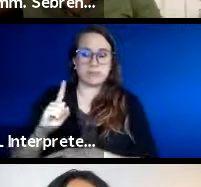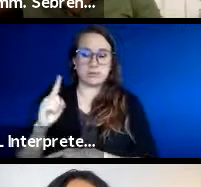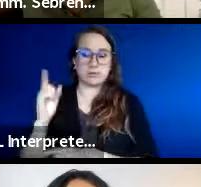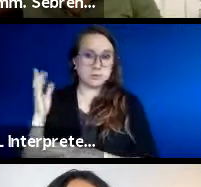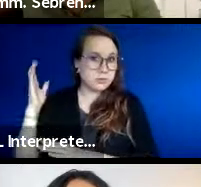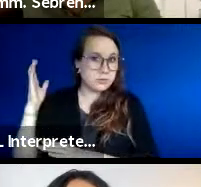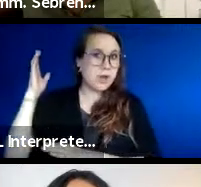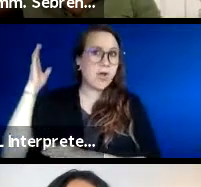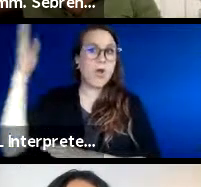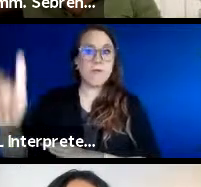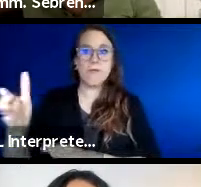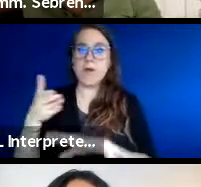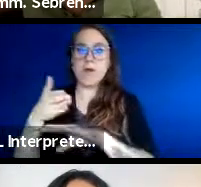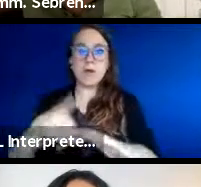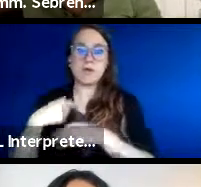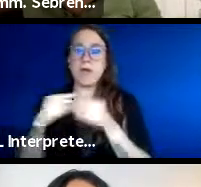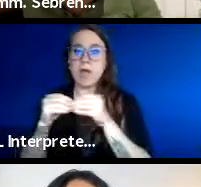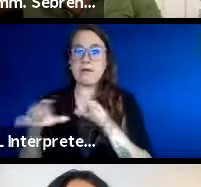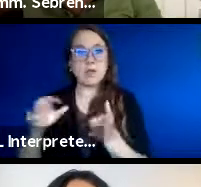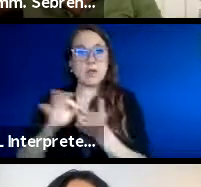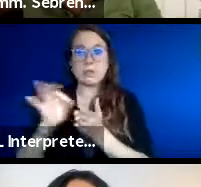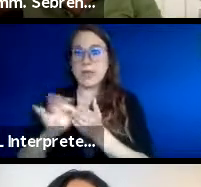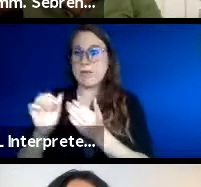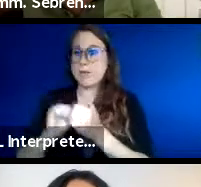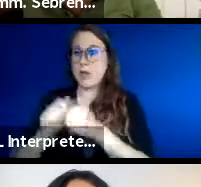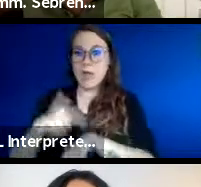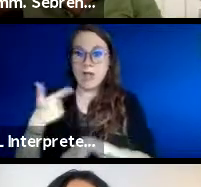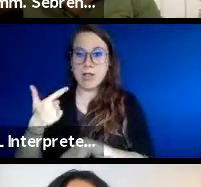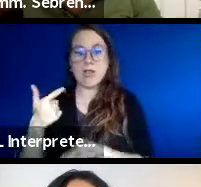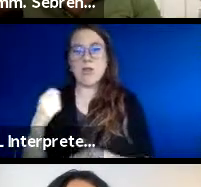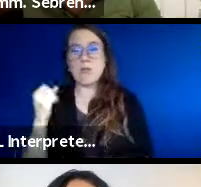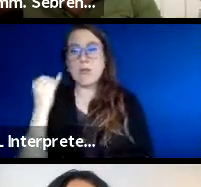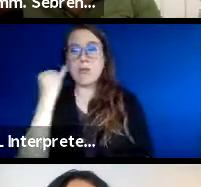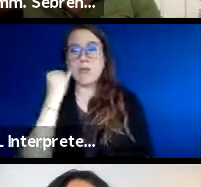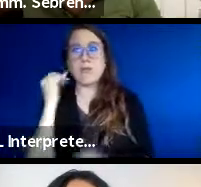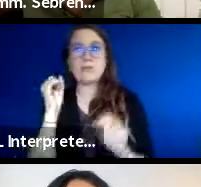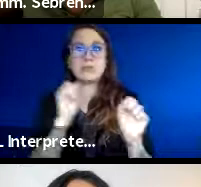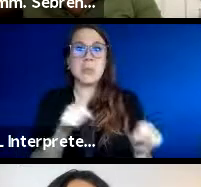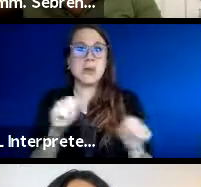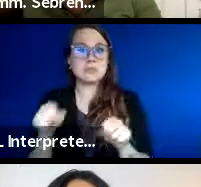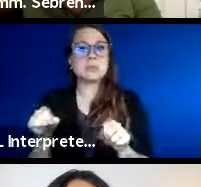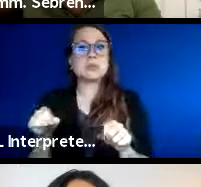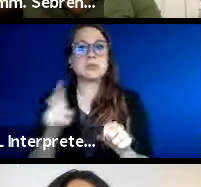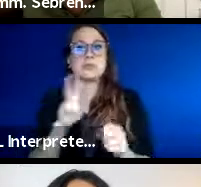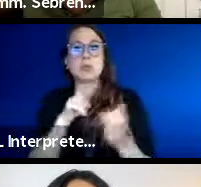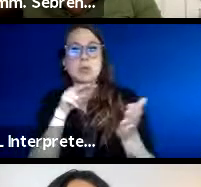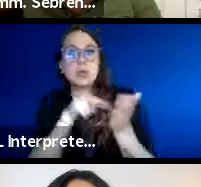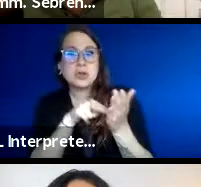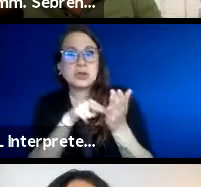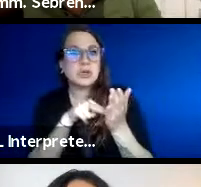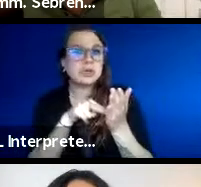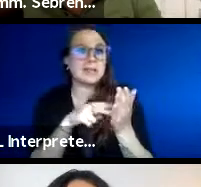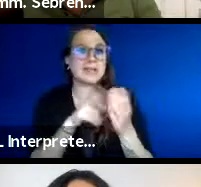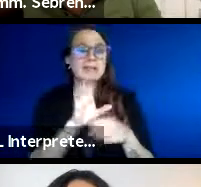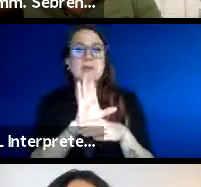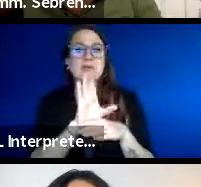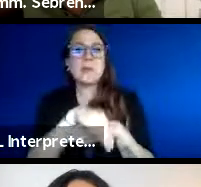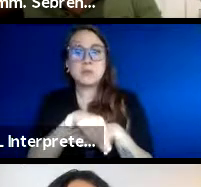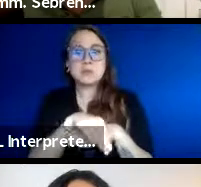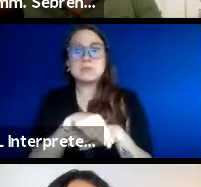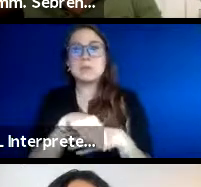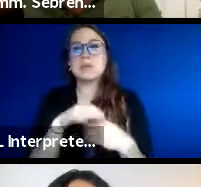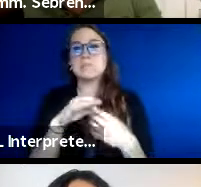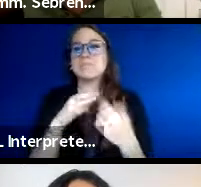I've lost count of how many days over they are. And so if we could, I think, look into some of the enforcement or